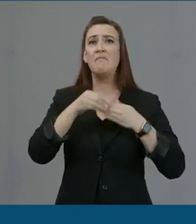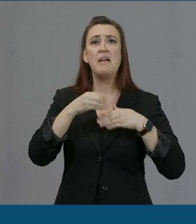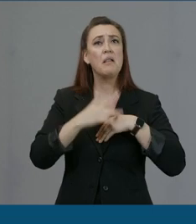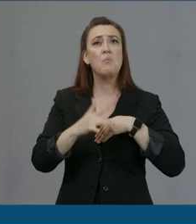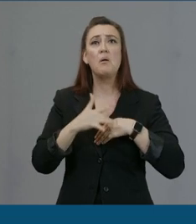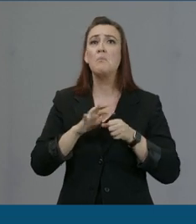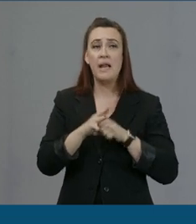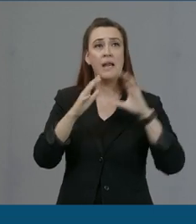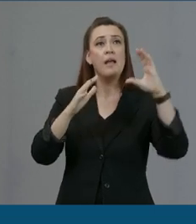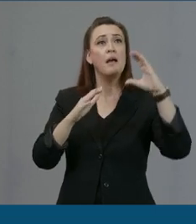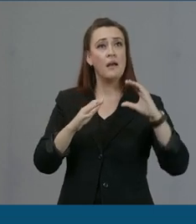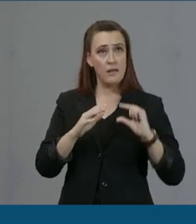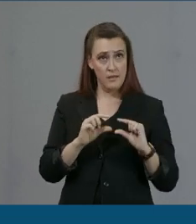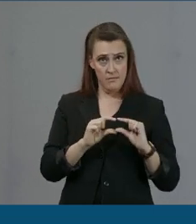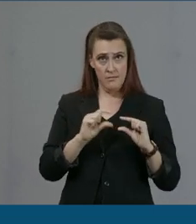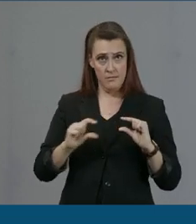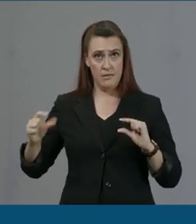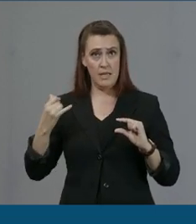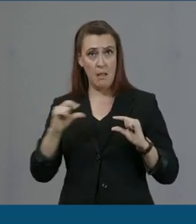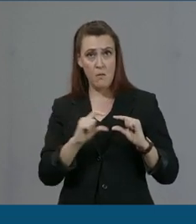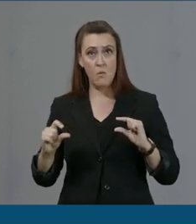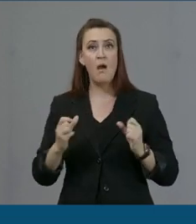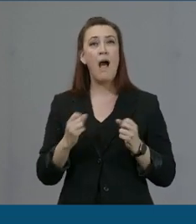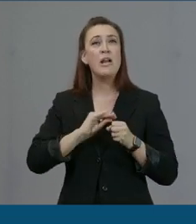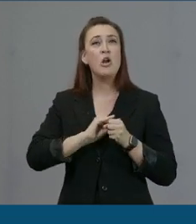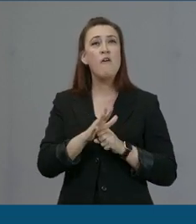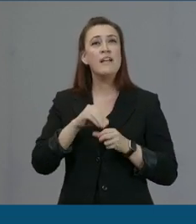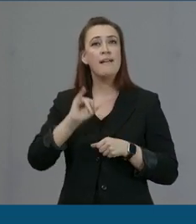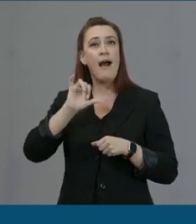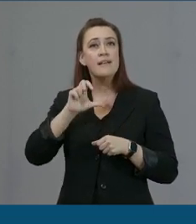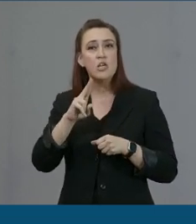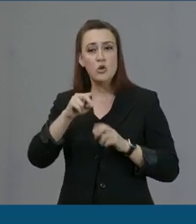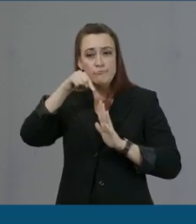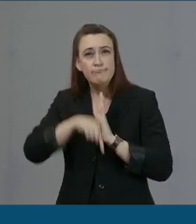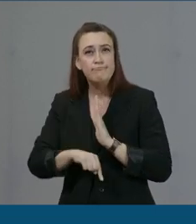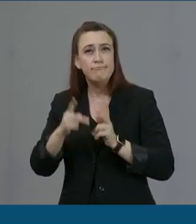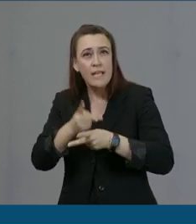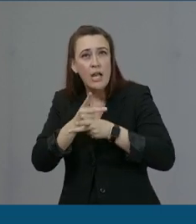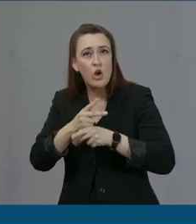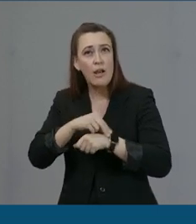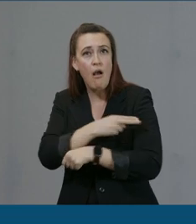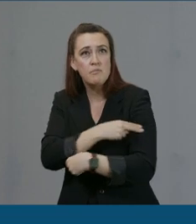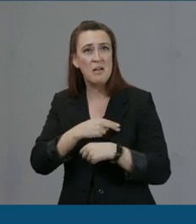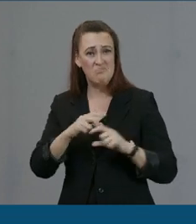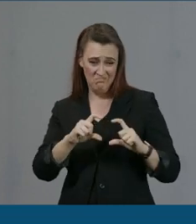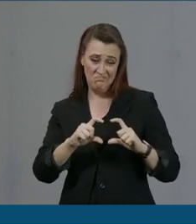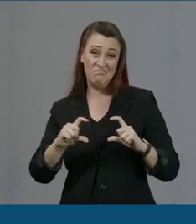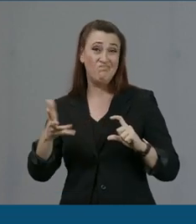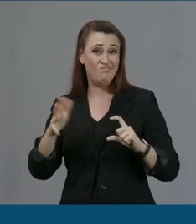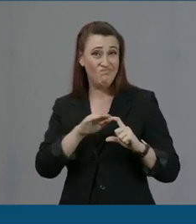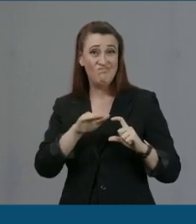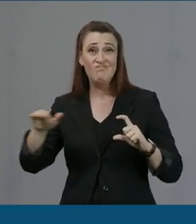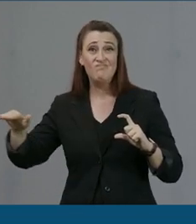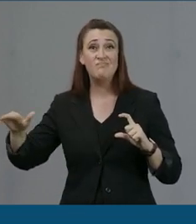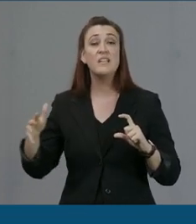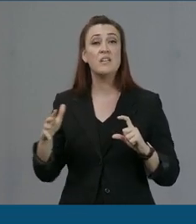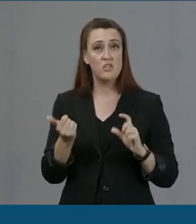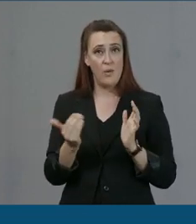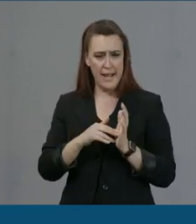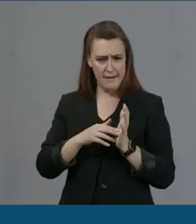patients that are inside our ICUs. Again, the takeaway here would be that the COVID